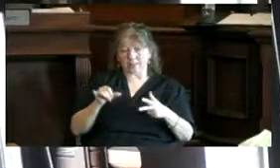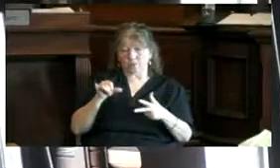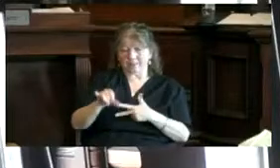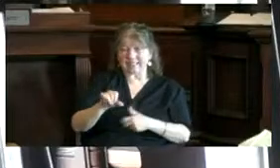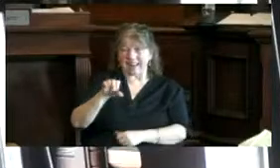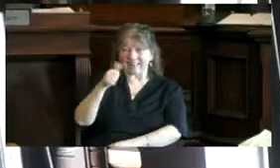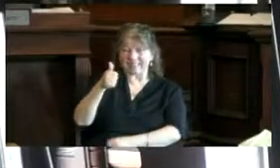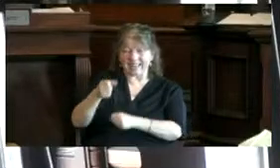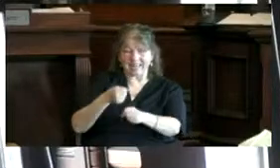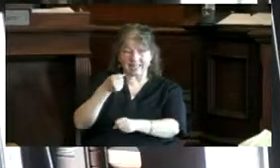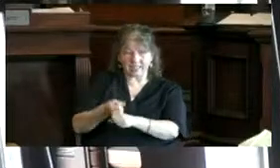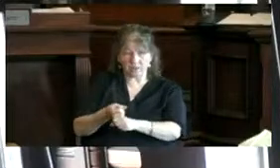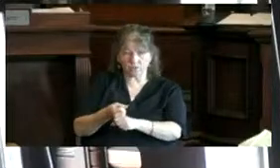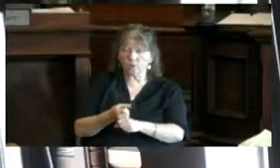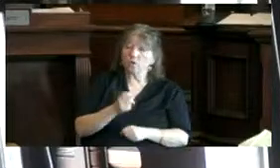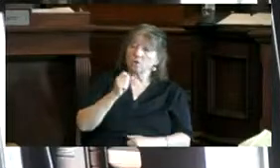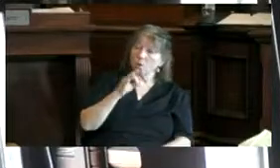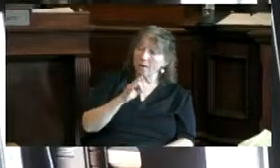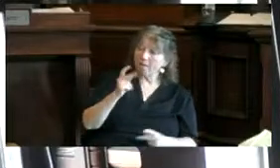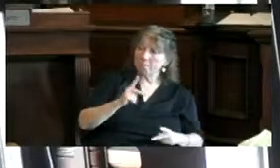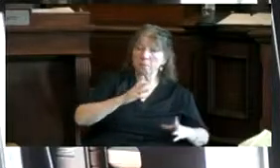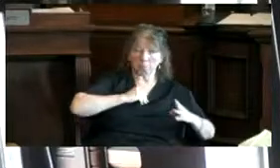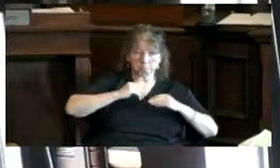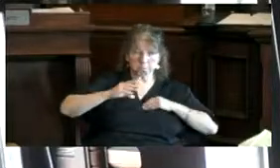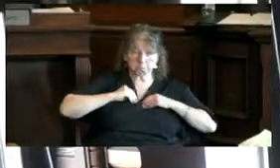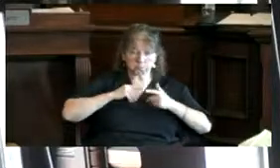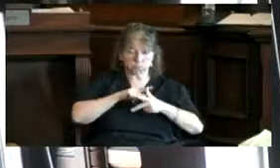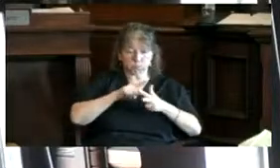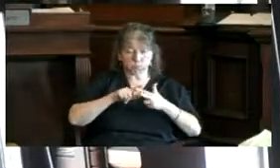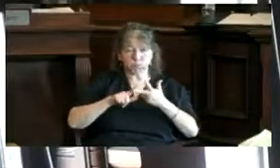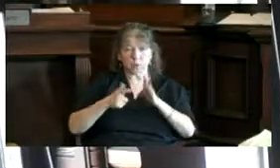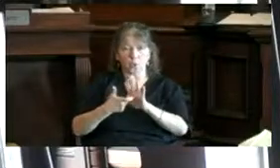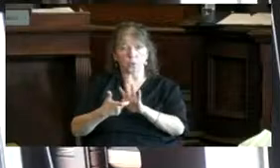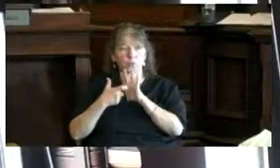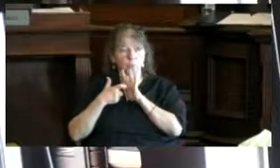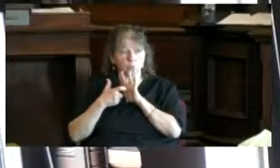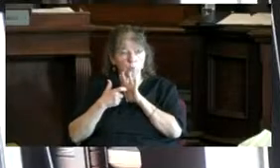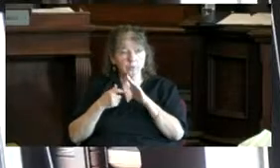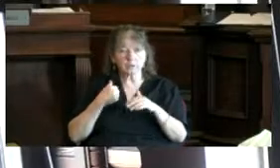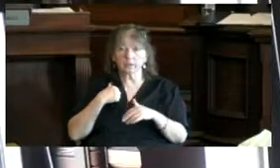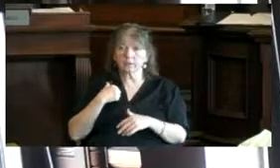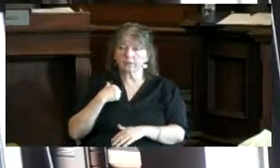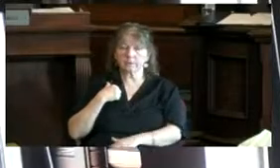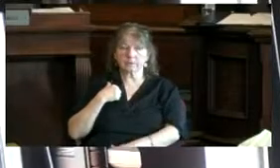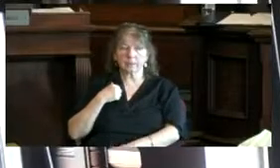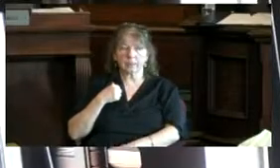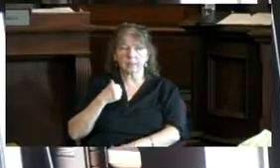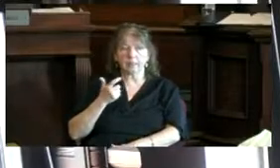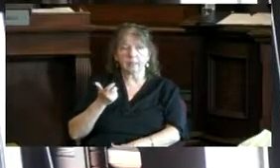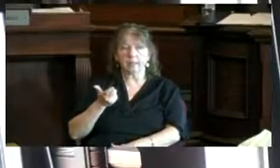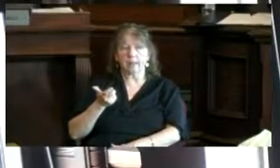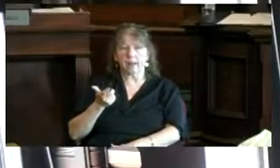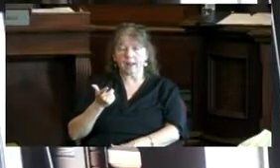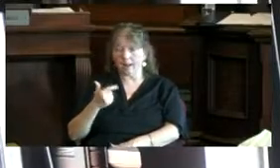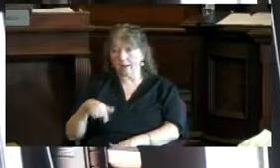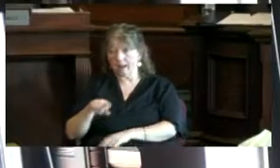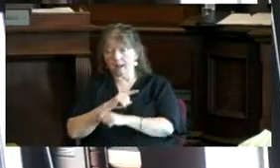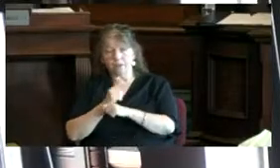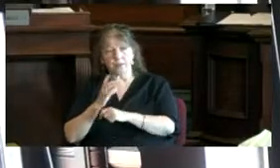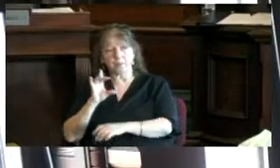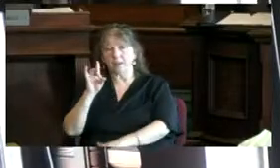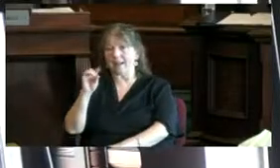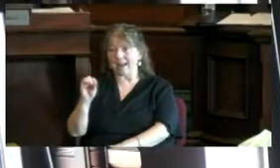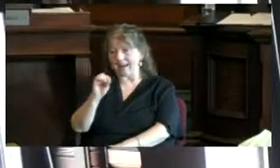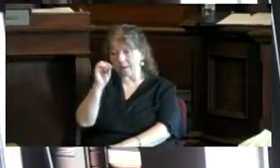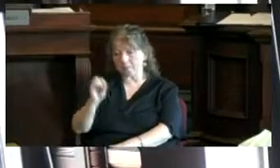10 years. So as long as folks understand those things and are at or below 80% of the area-wide median